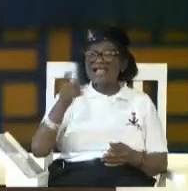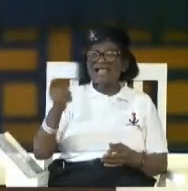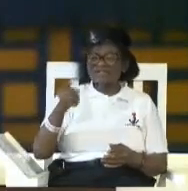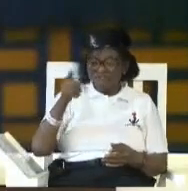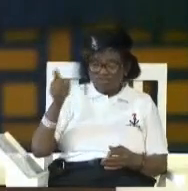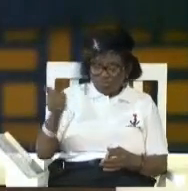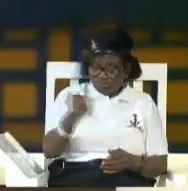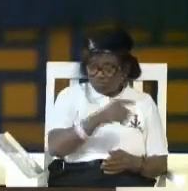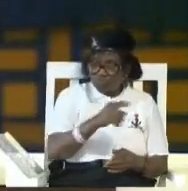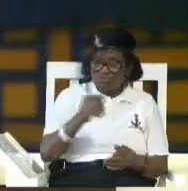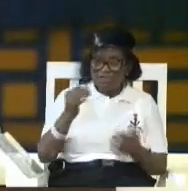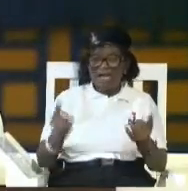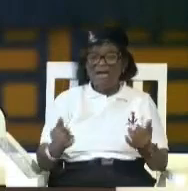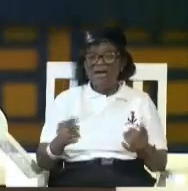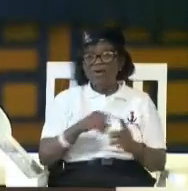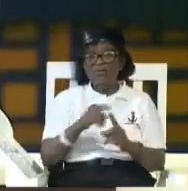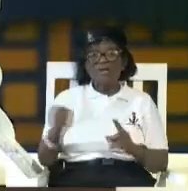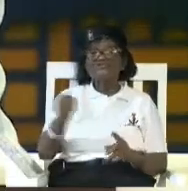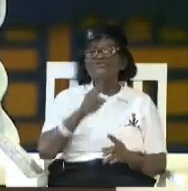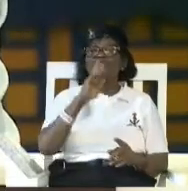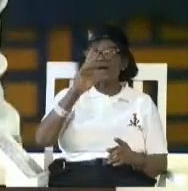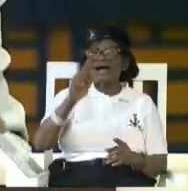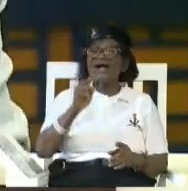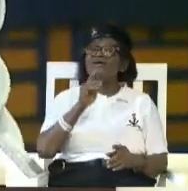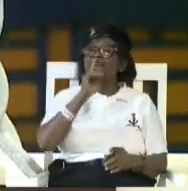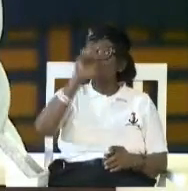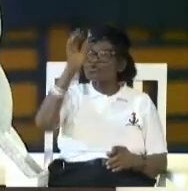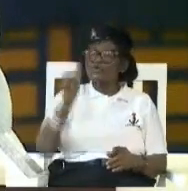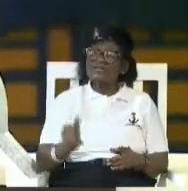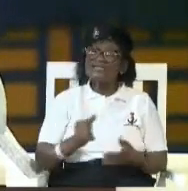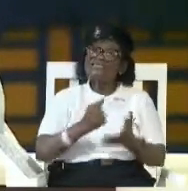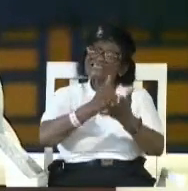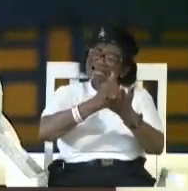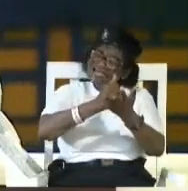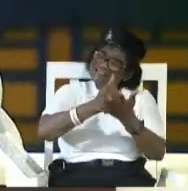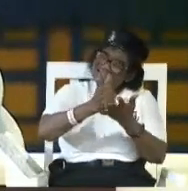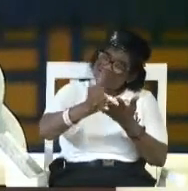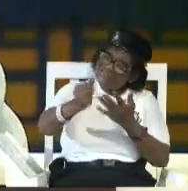When you are truly sanctified,